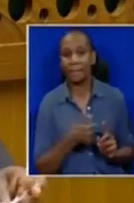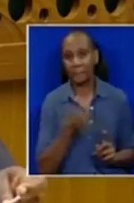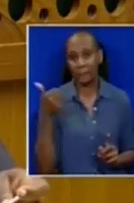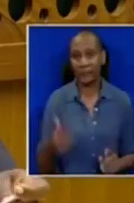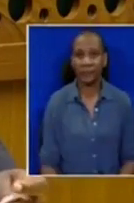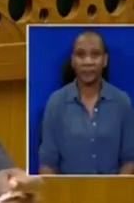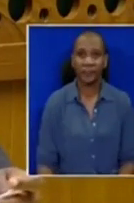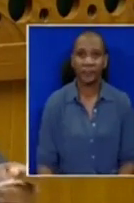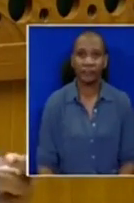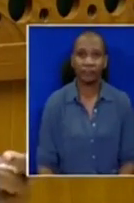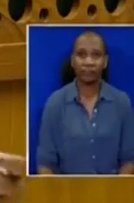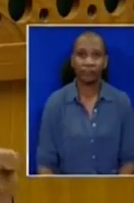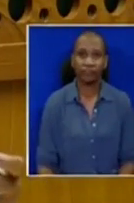Now, that was an agreement.